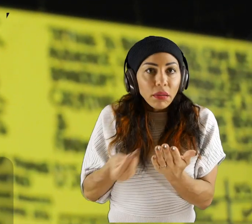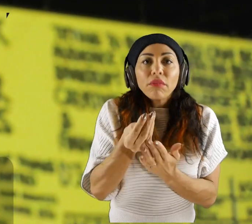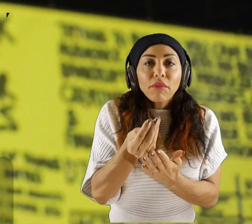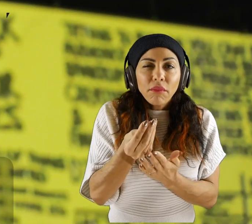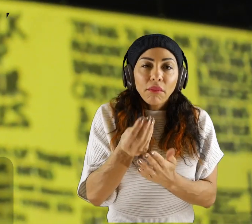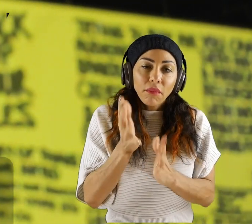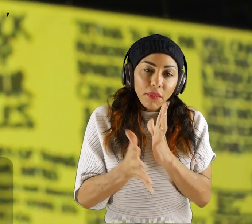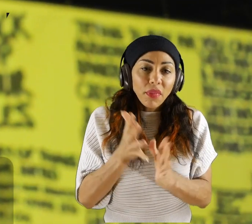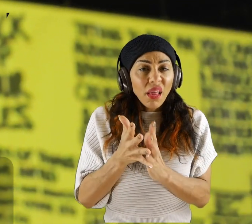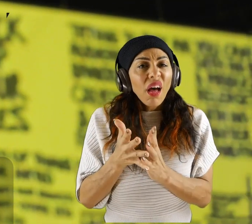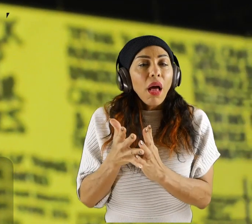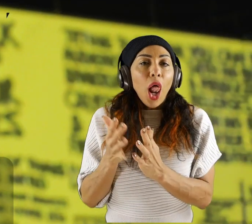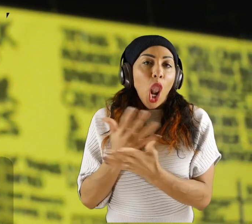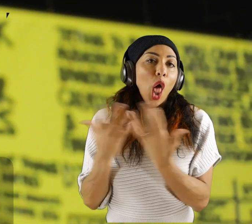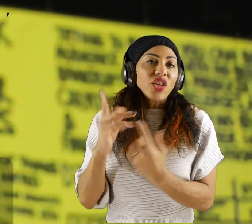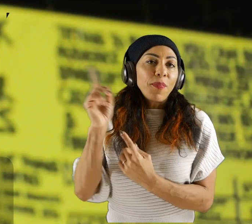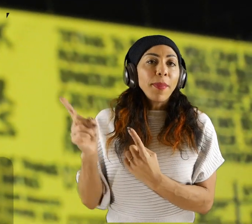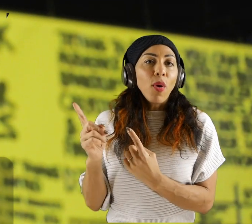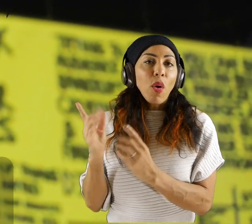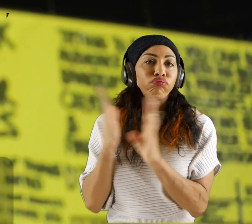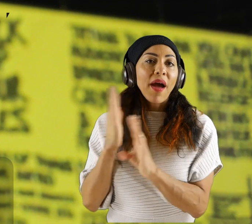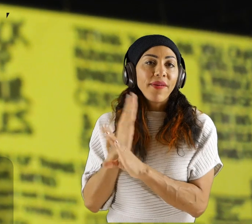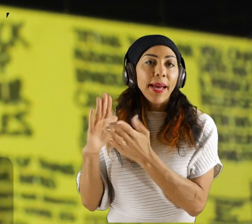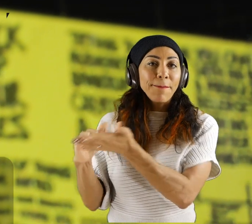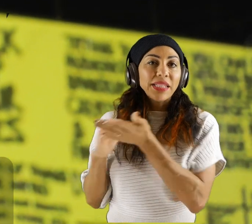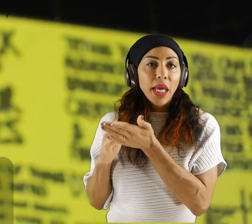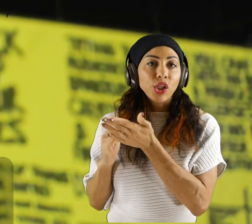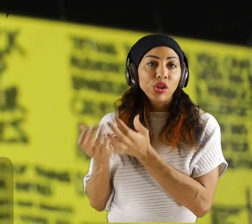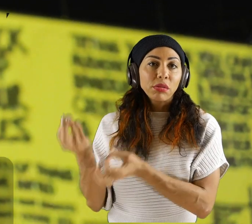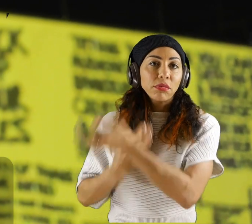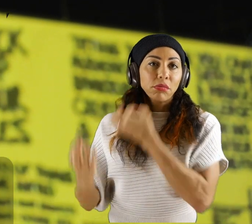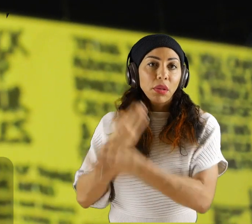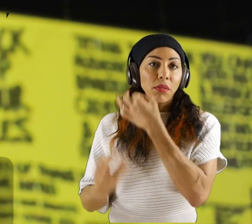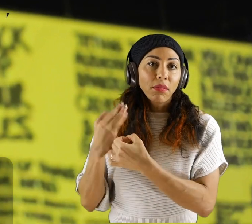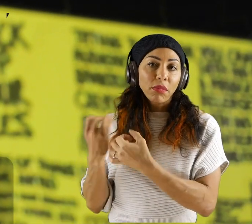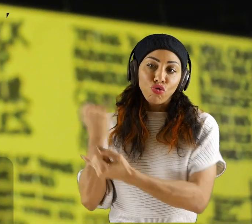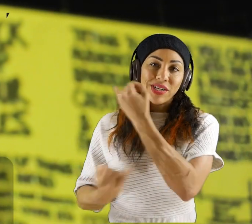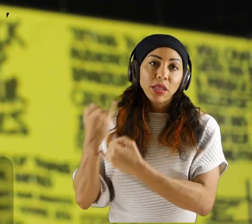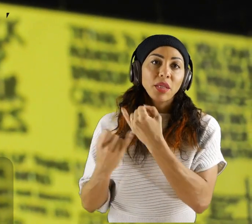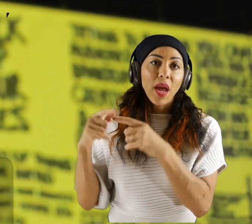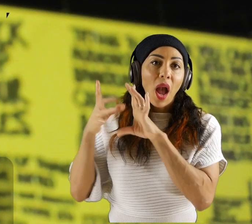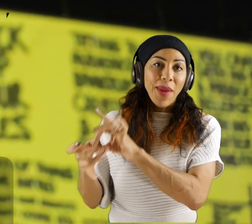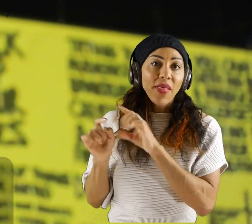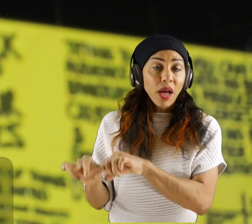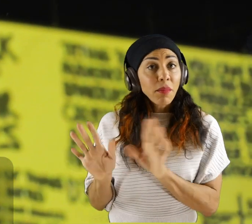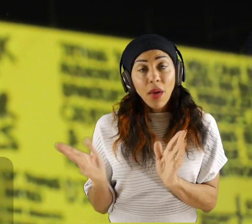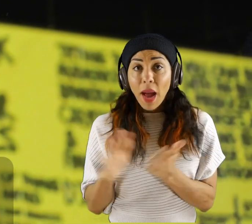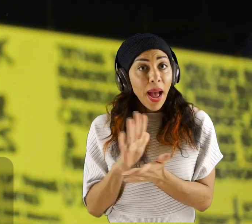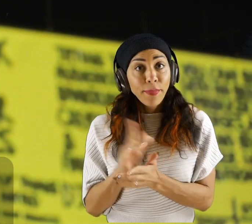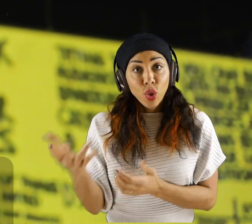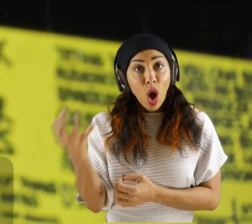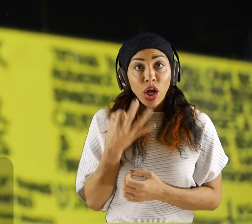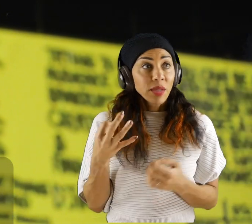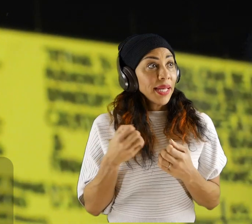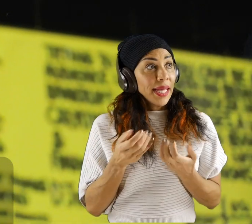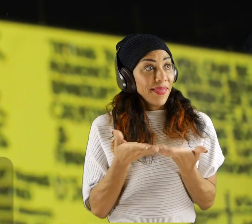it's a critique that I get a lot in DMs. But I'm happy that you've actually asked that in a room full of people.